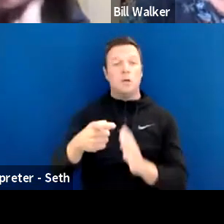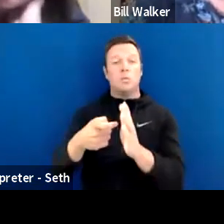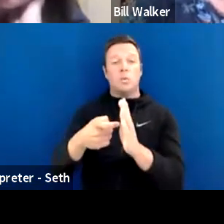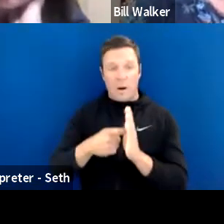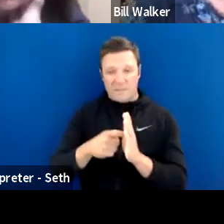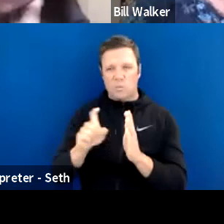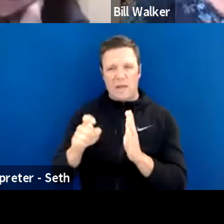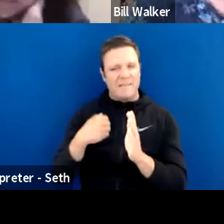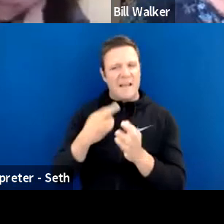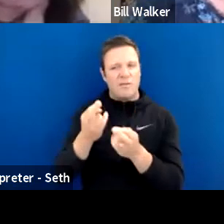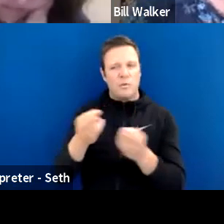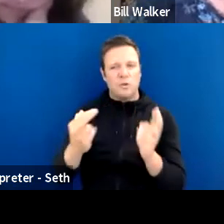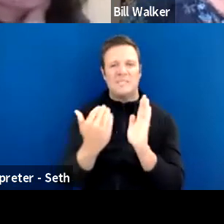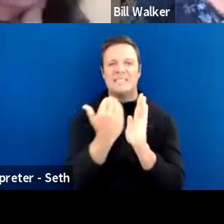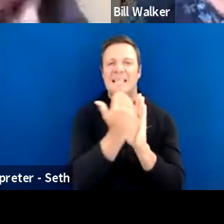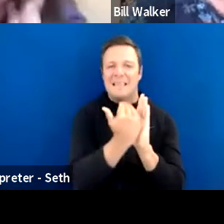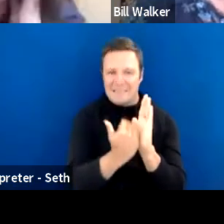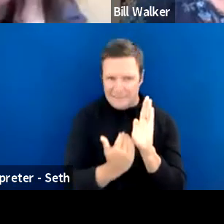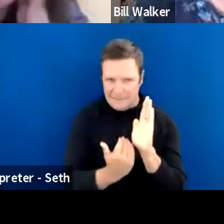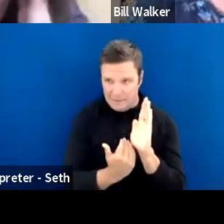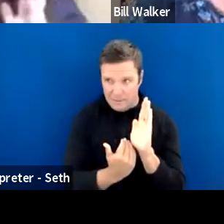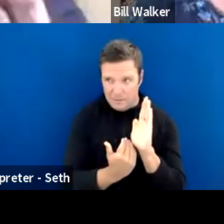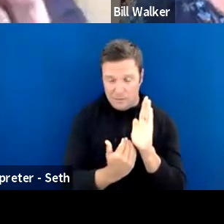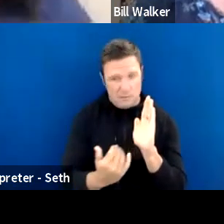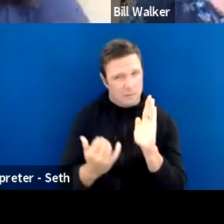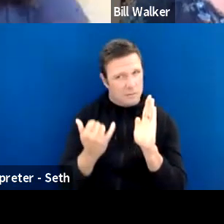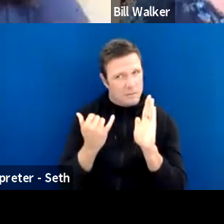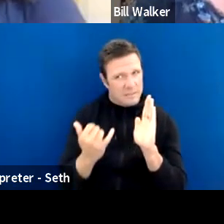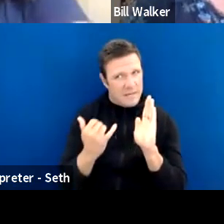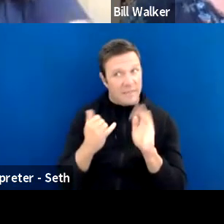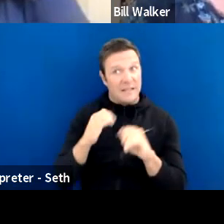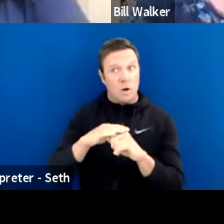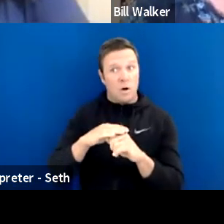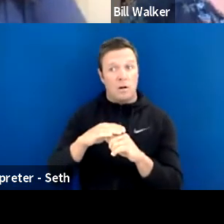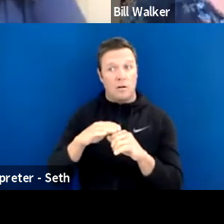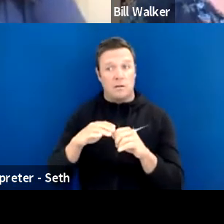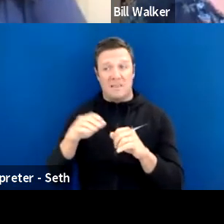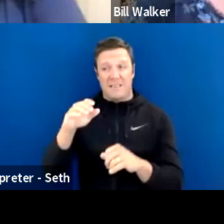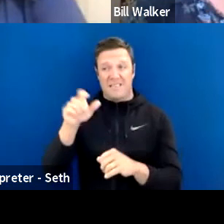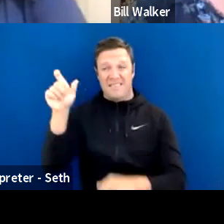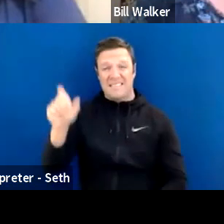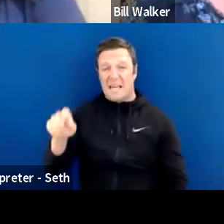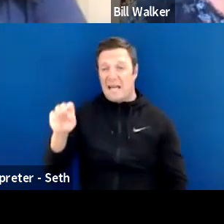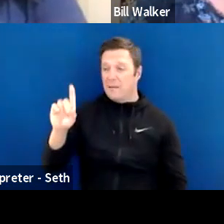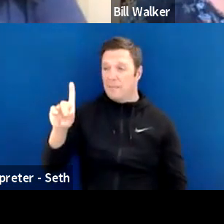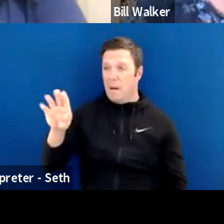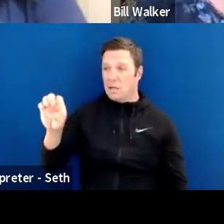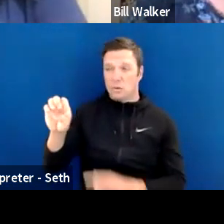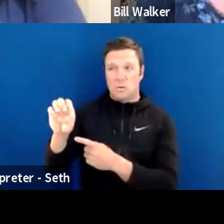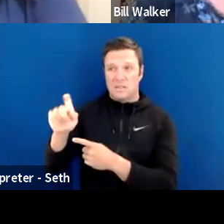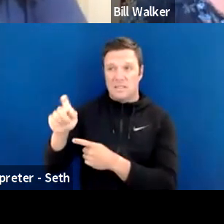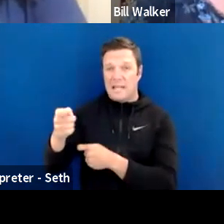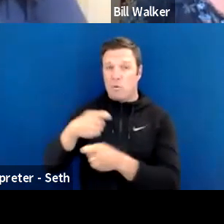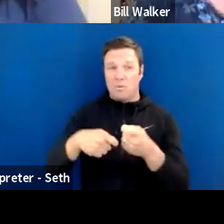resources listed. So does that, now that it's on the side module, does that replace that, or do we still have to put that into our